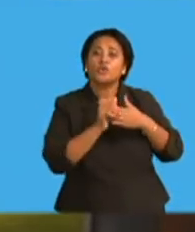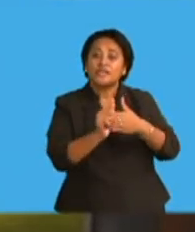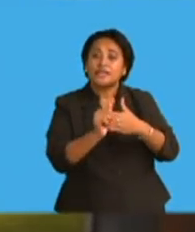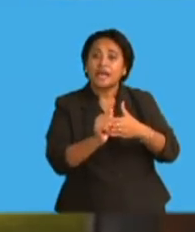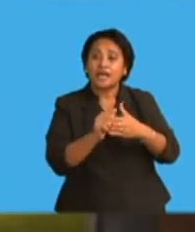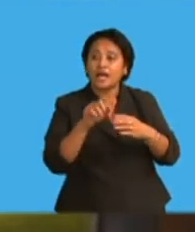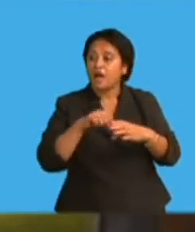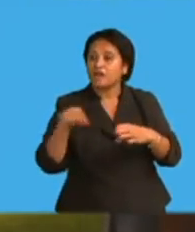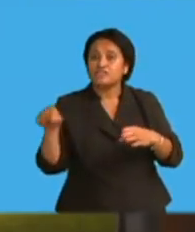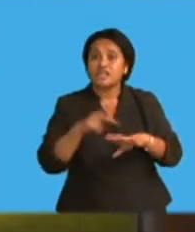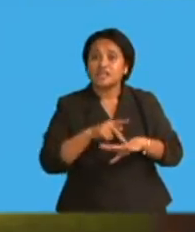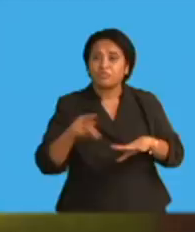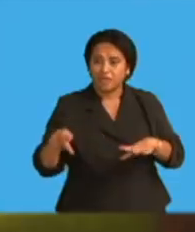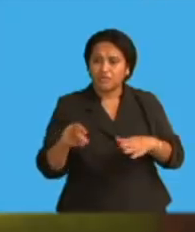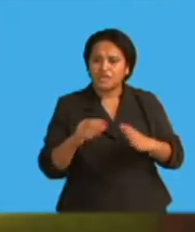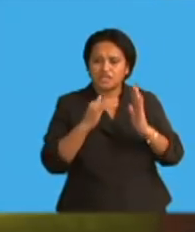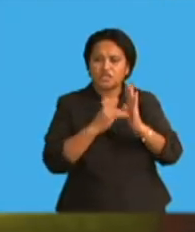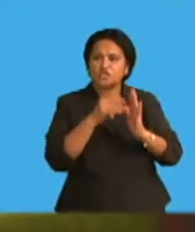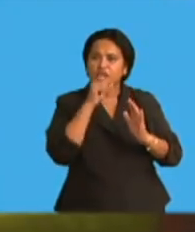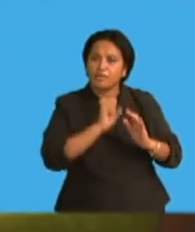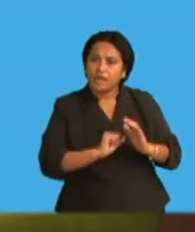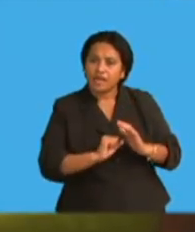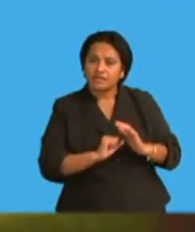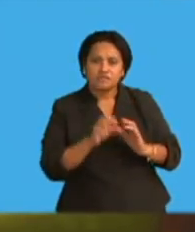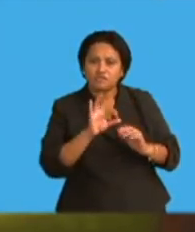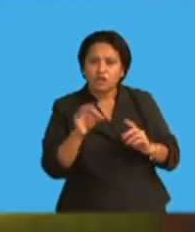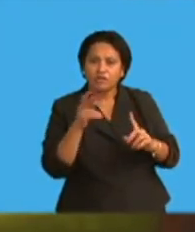years. Was it not politicized then?